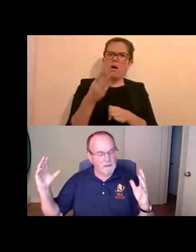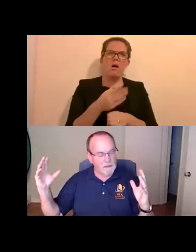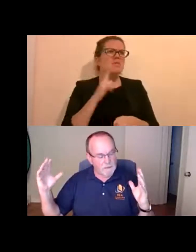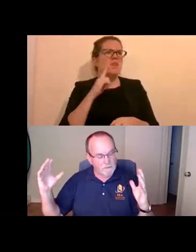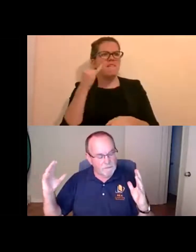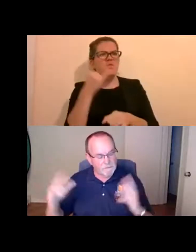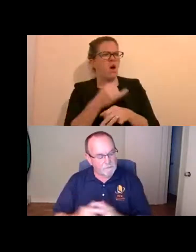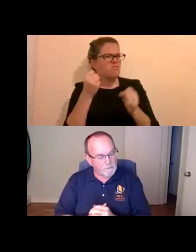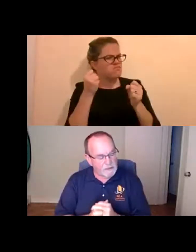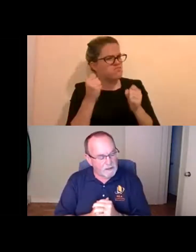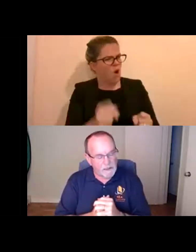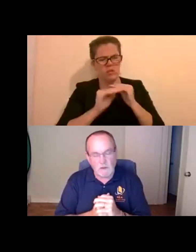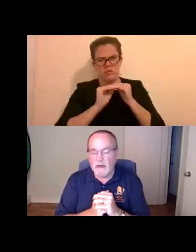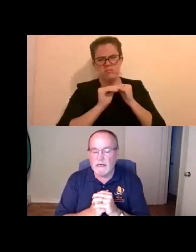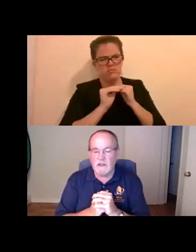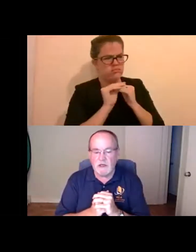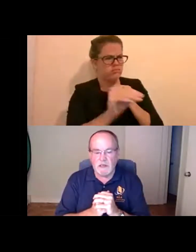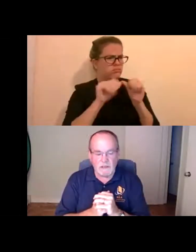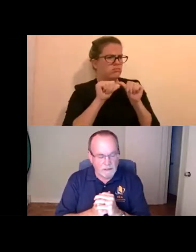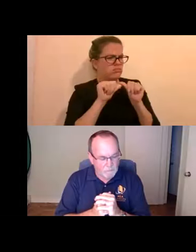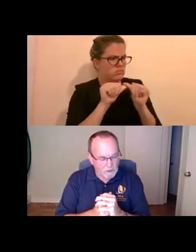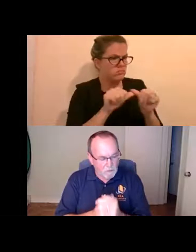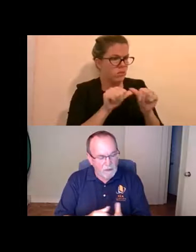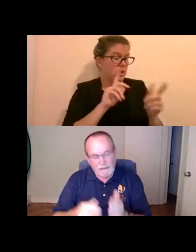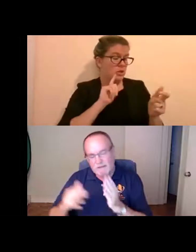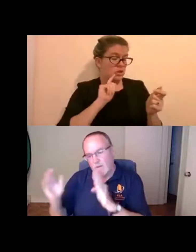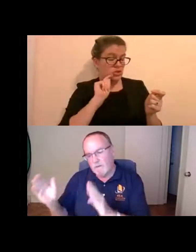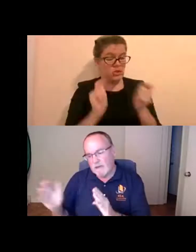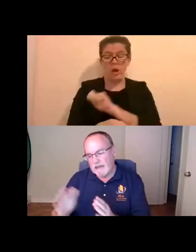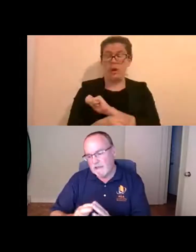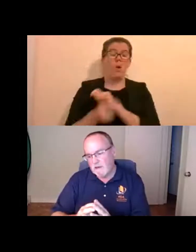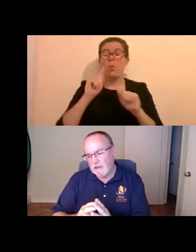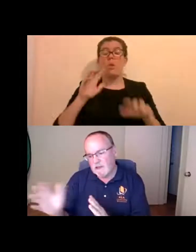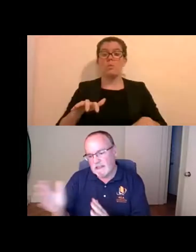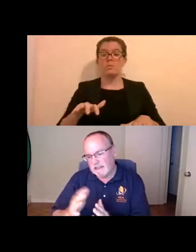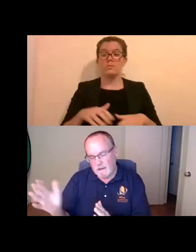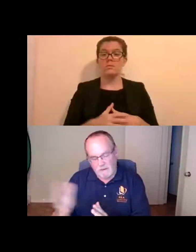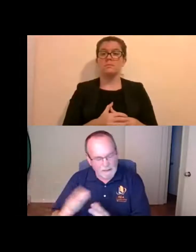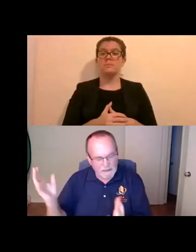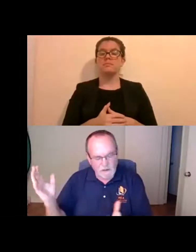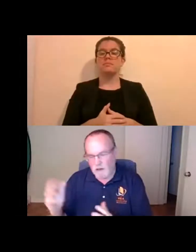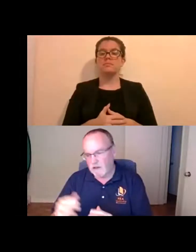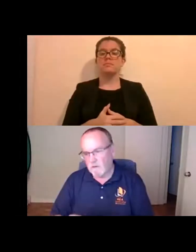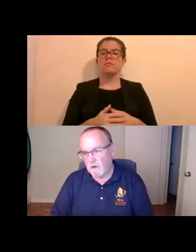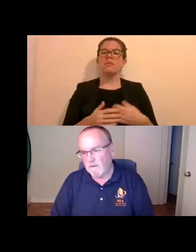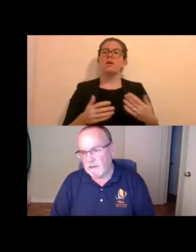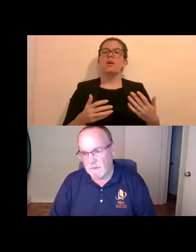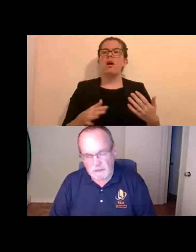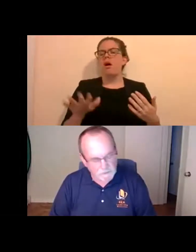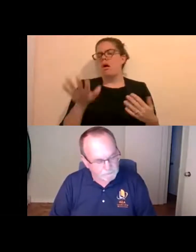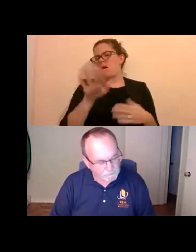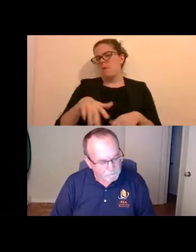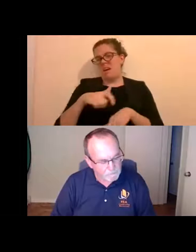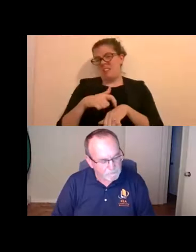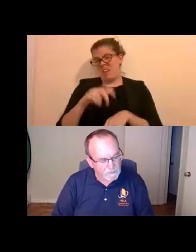totally in disarray and in change. Well, and from 2010, I mean, these are all just rough